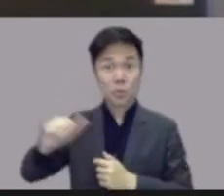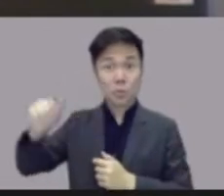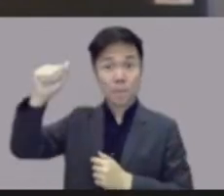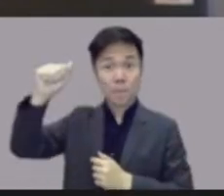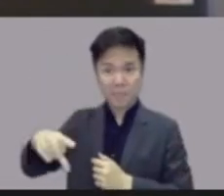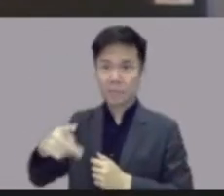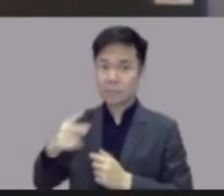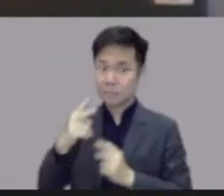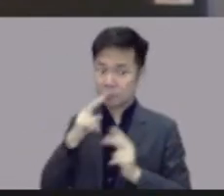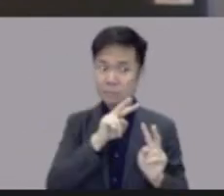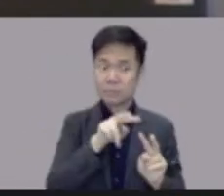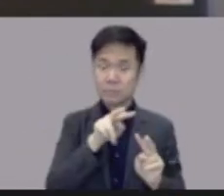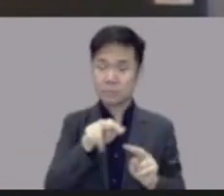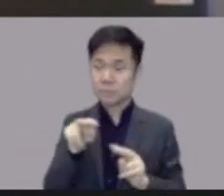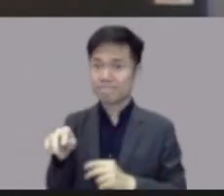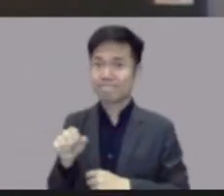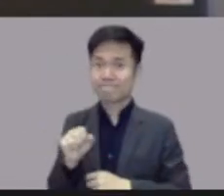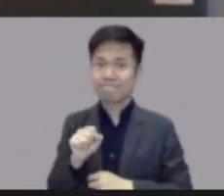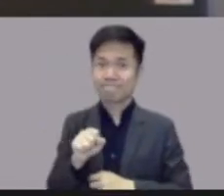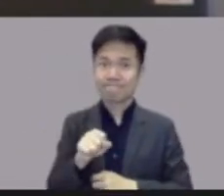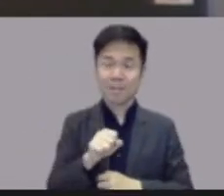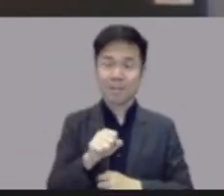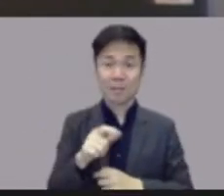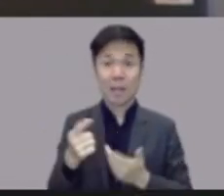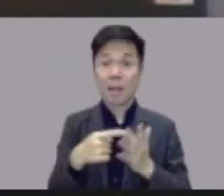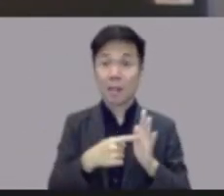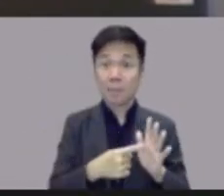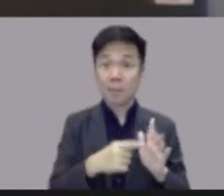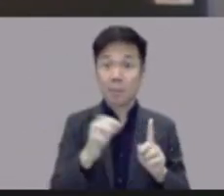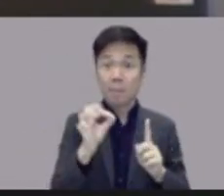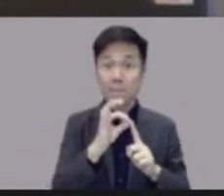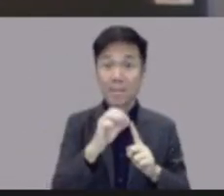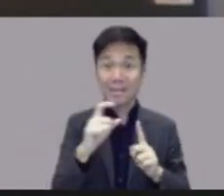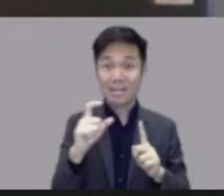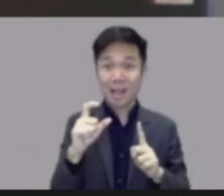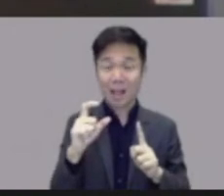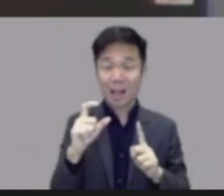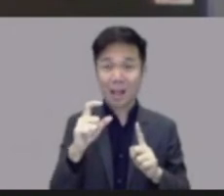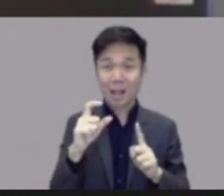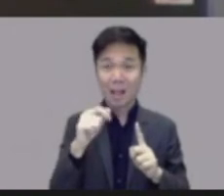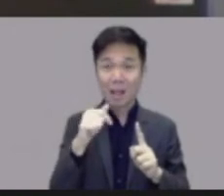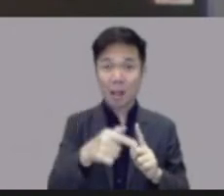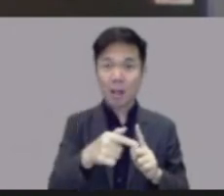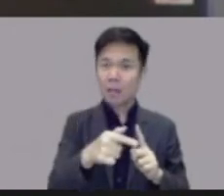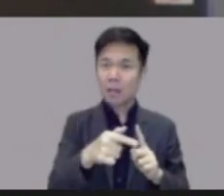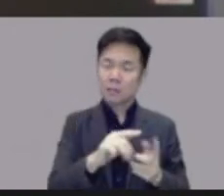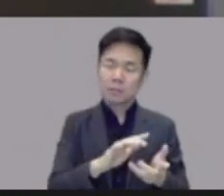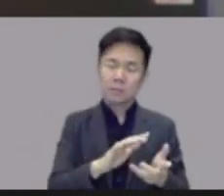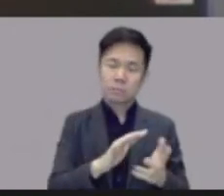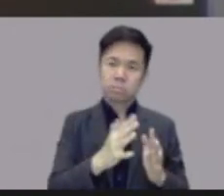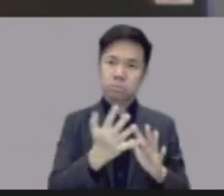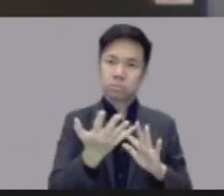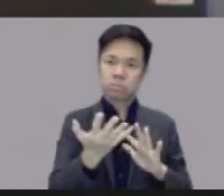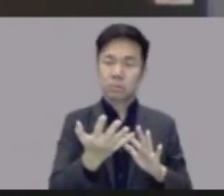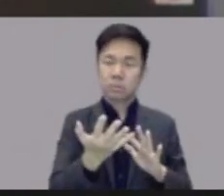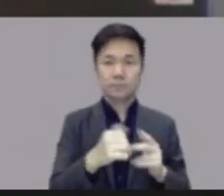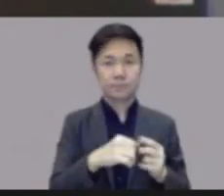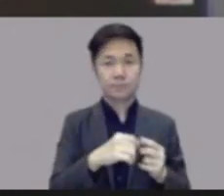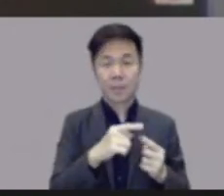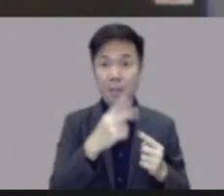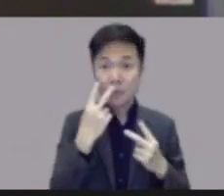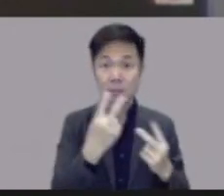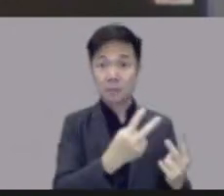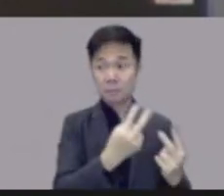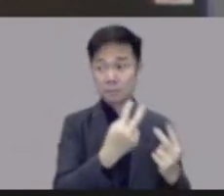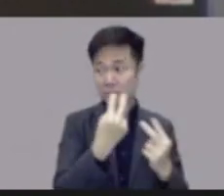Pacific countries like Pakistan find themselves on the front lines of the climate crisis the losses and destruction from